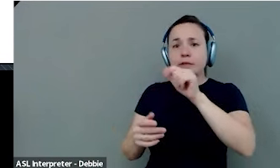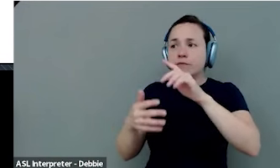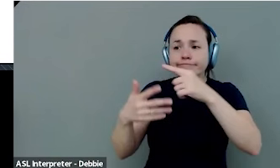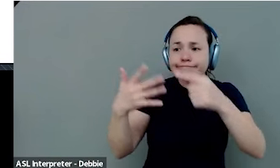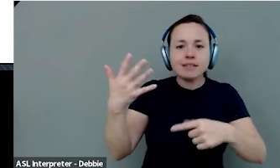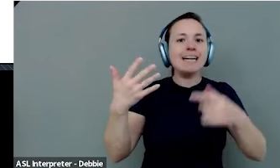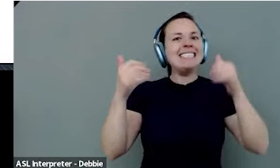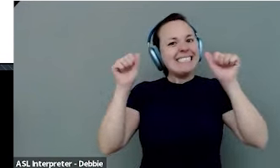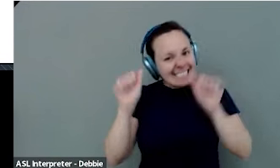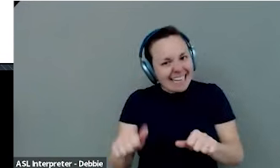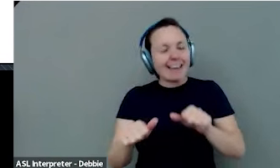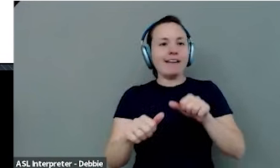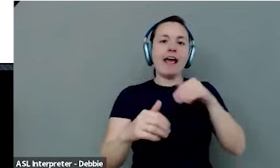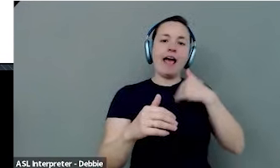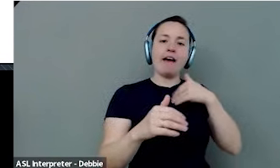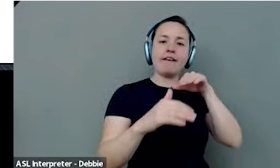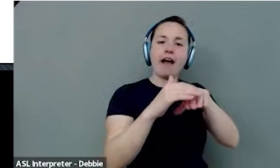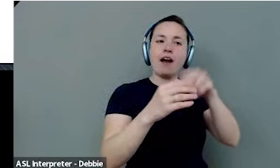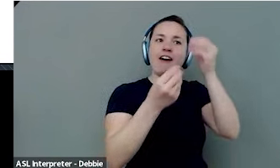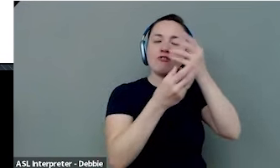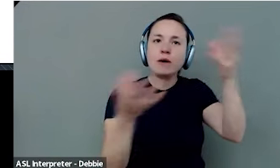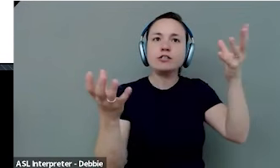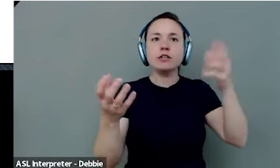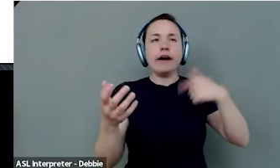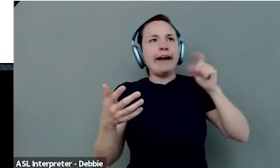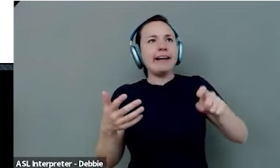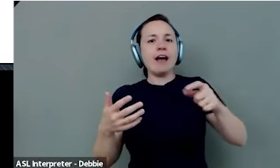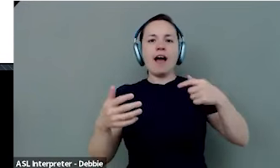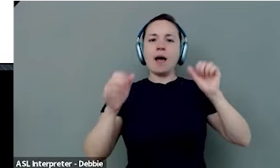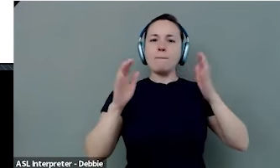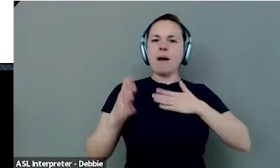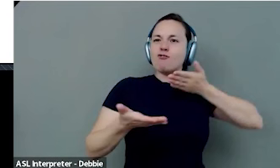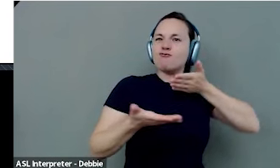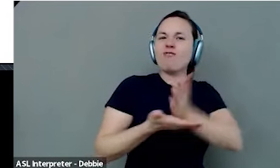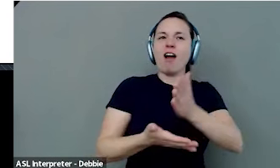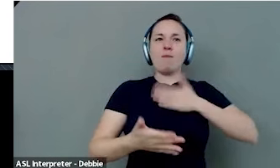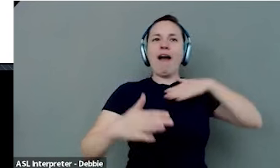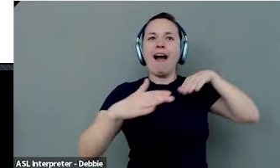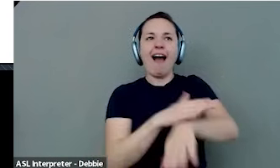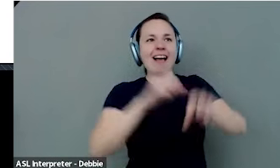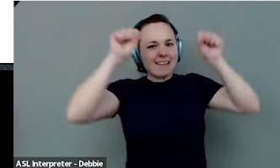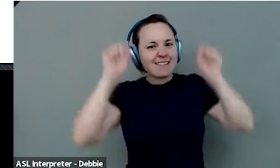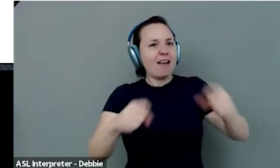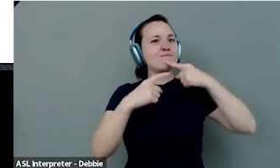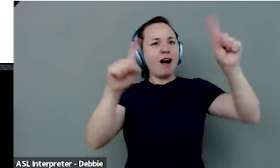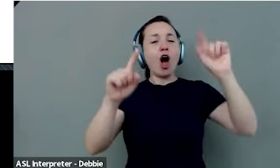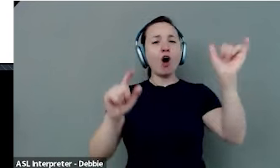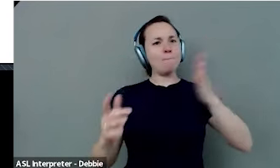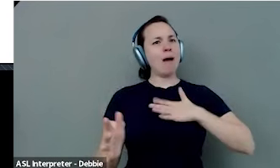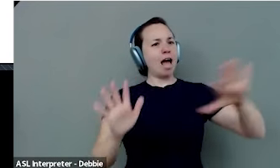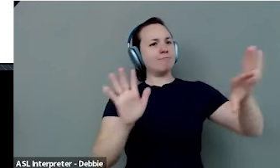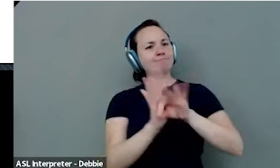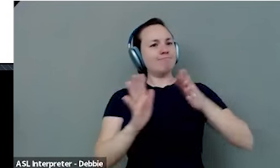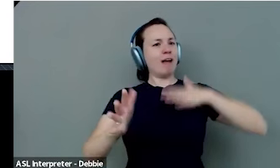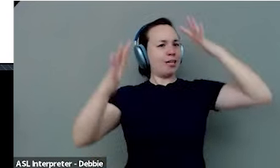to have the information needed to exercise our rights and our access and also our choice, because that's part